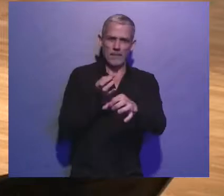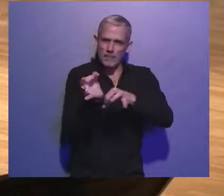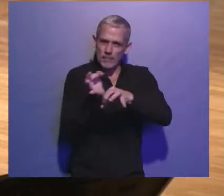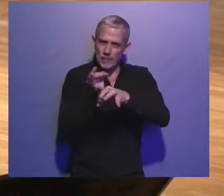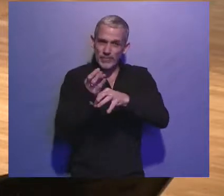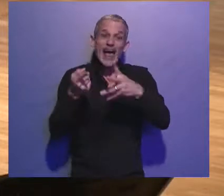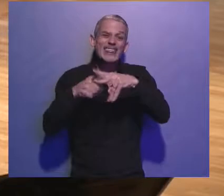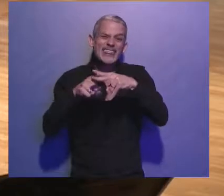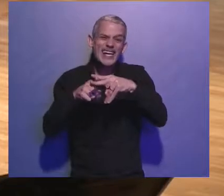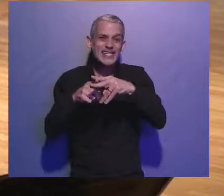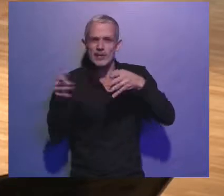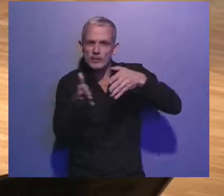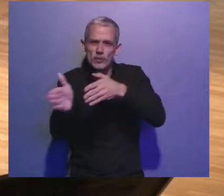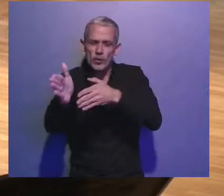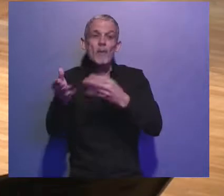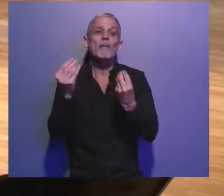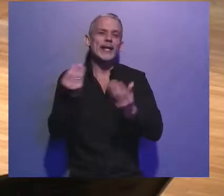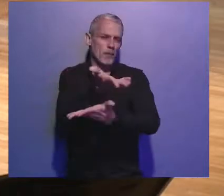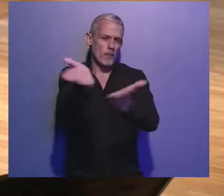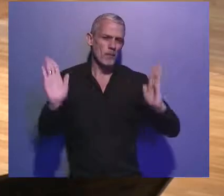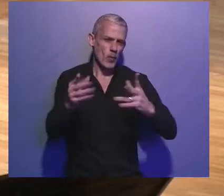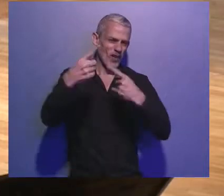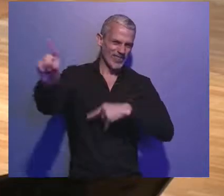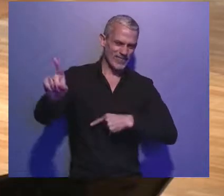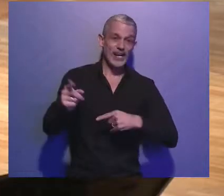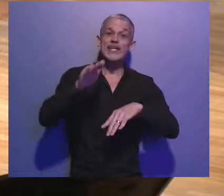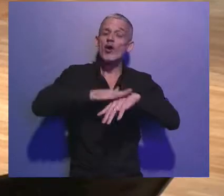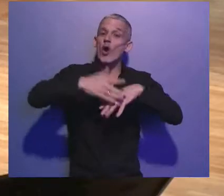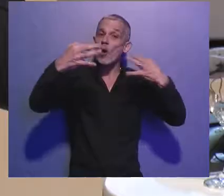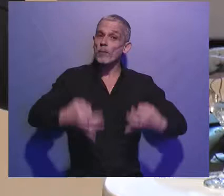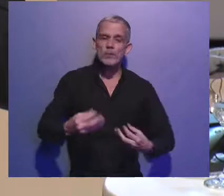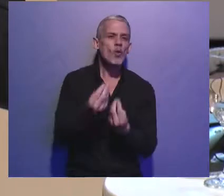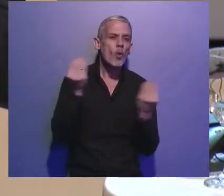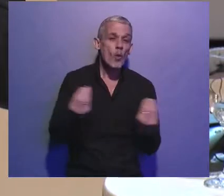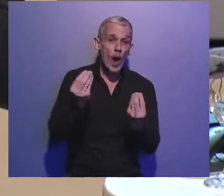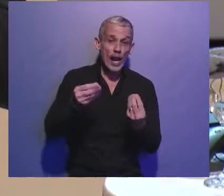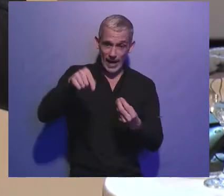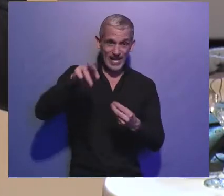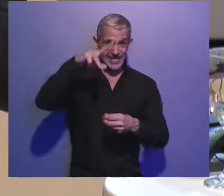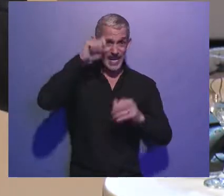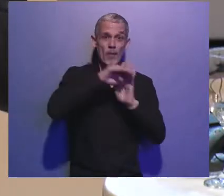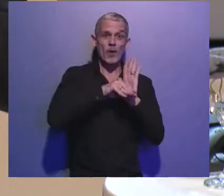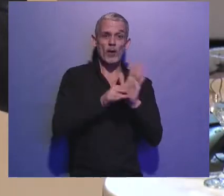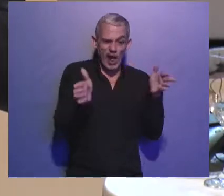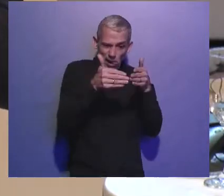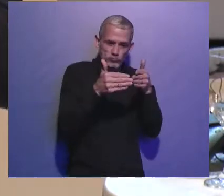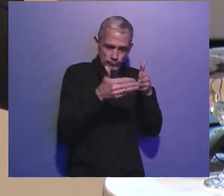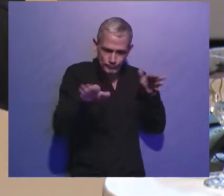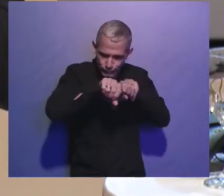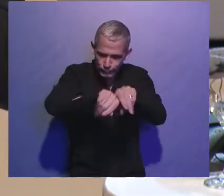audiences. One of this year's commitments was to expand this program. The new version of the program